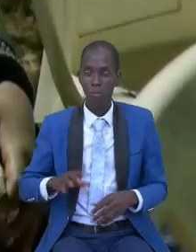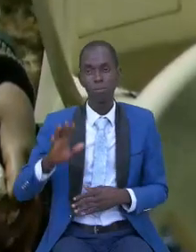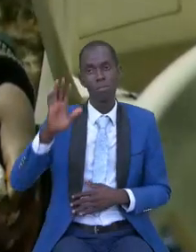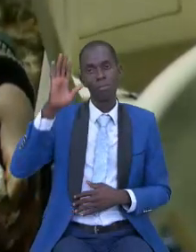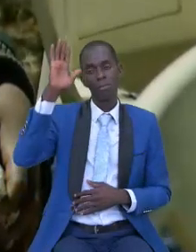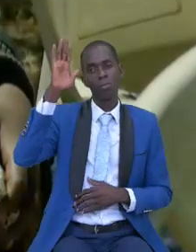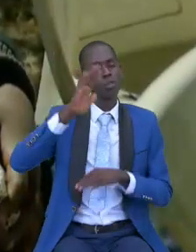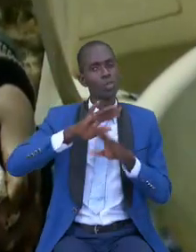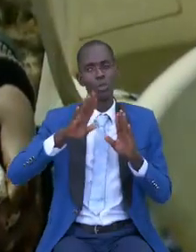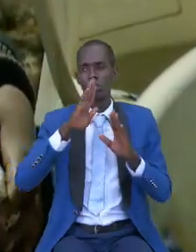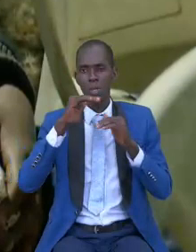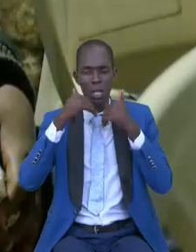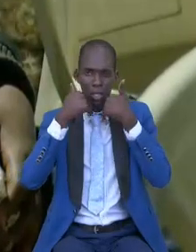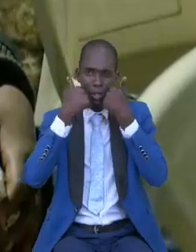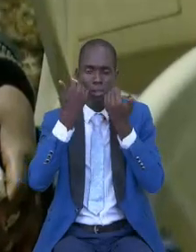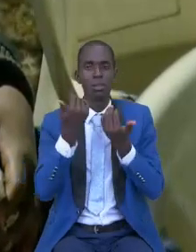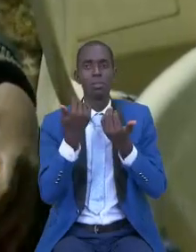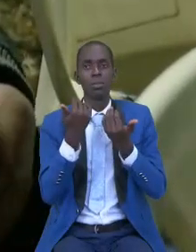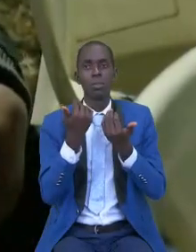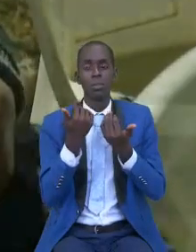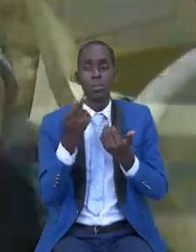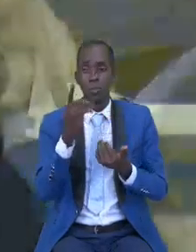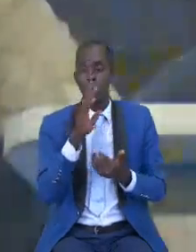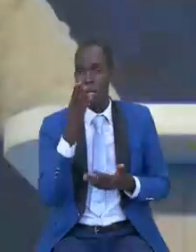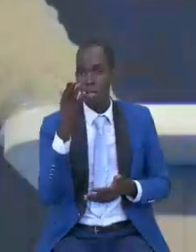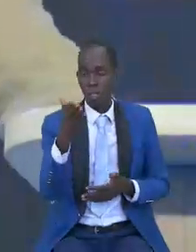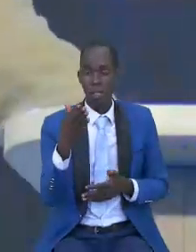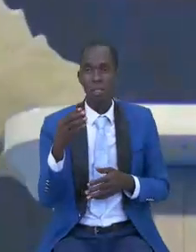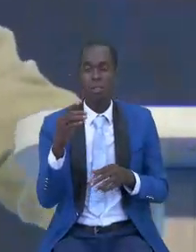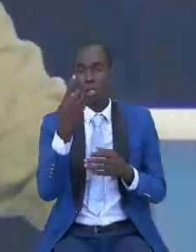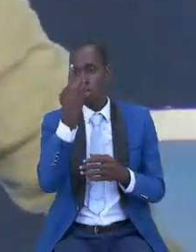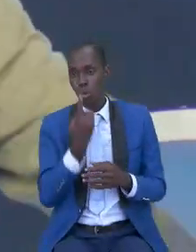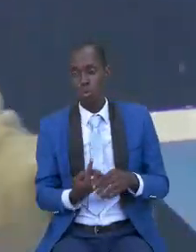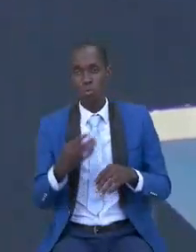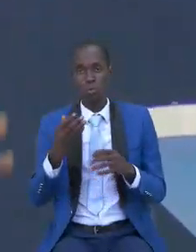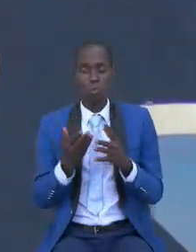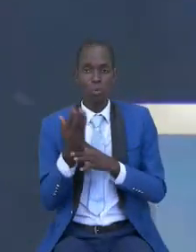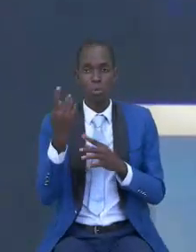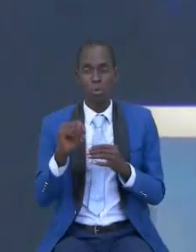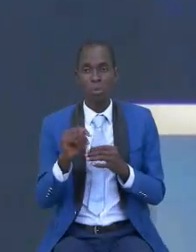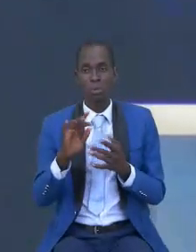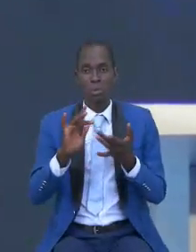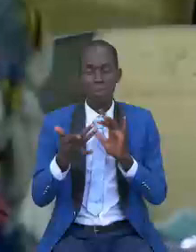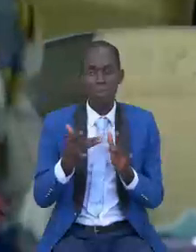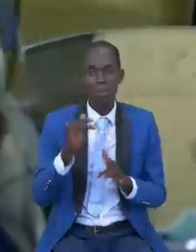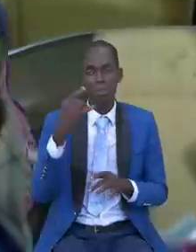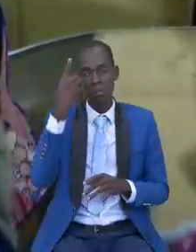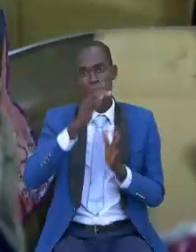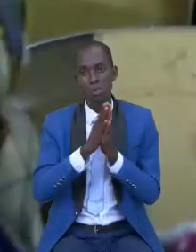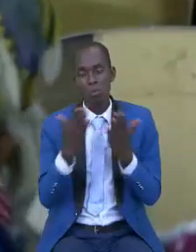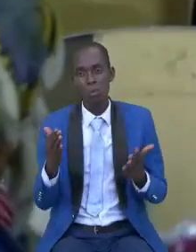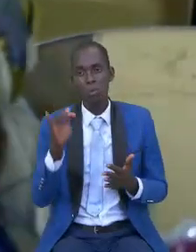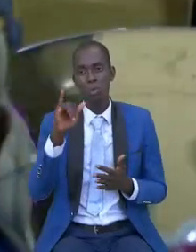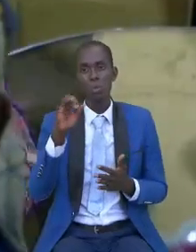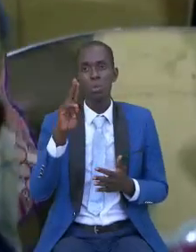Online, the Lord is talking to you. Raise up your hand there. Over the radio, over the TV, anywhere you are, raise up your